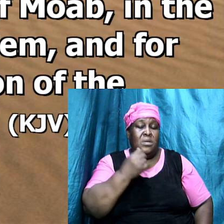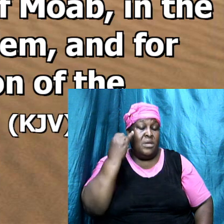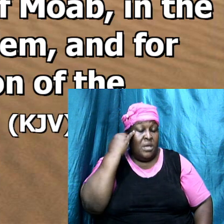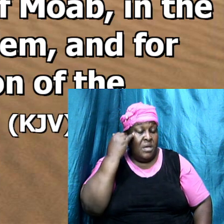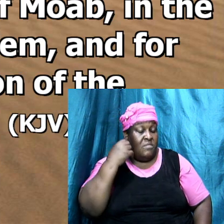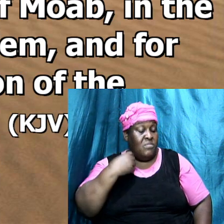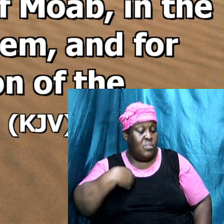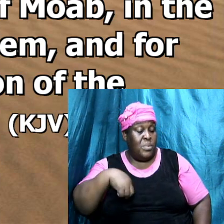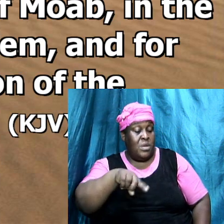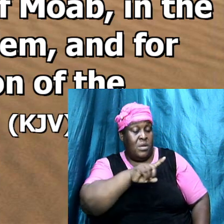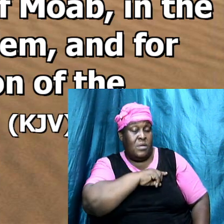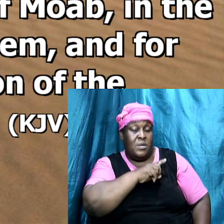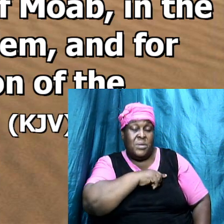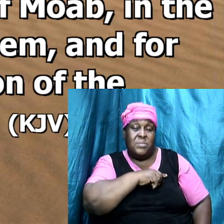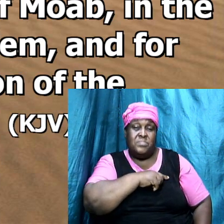we